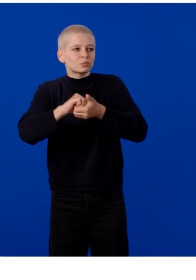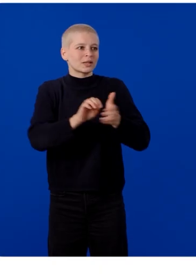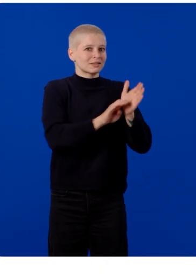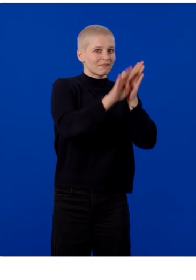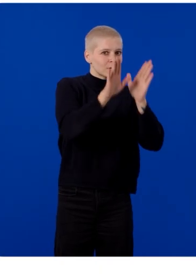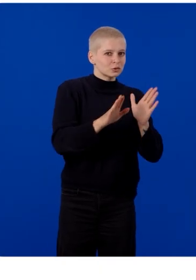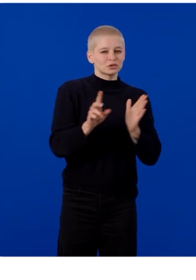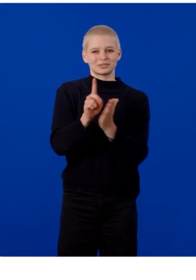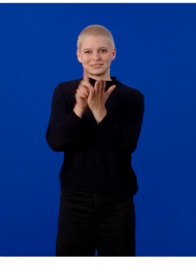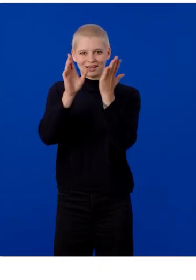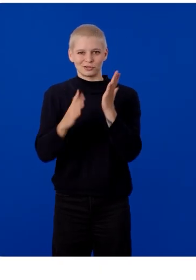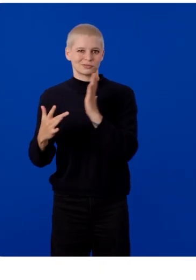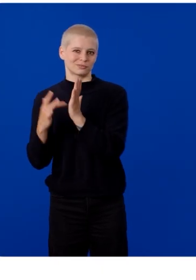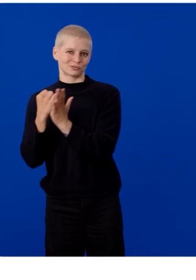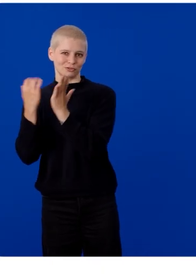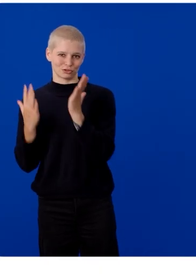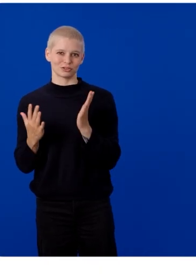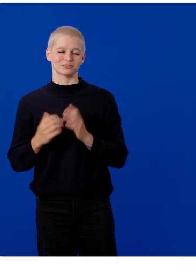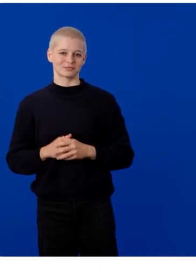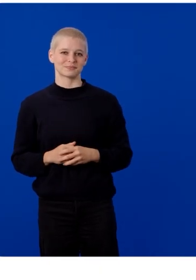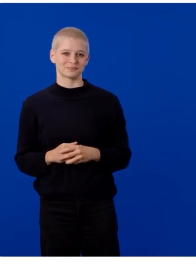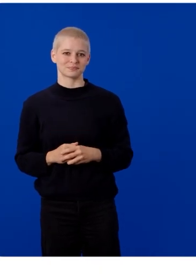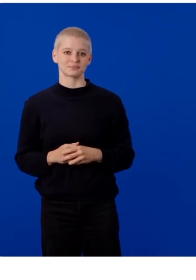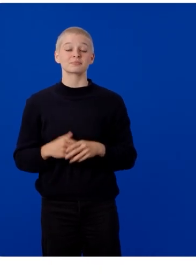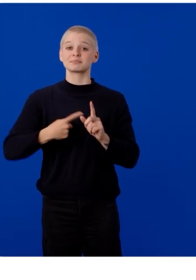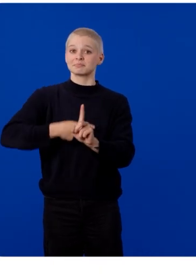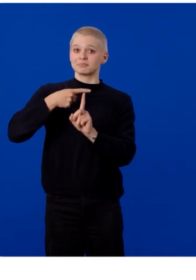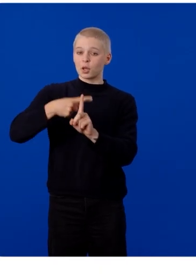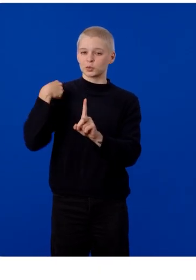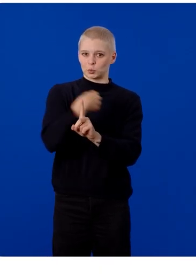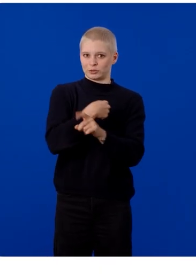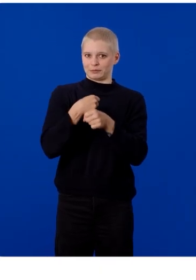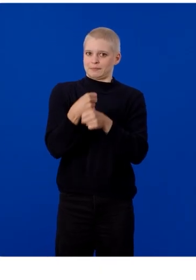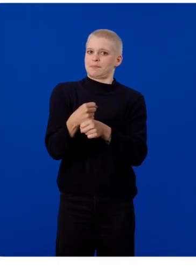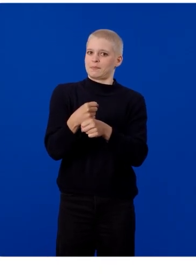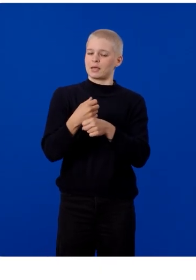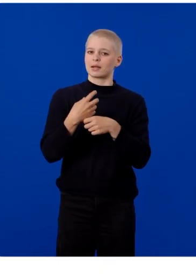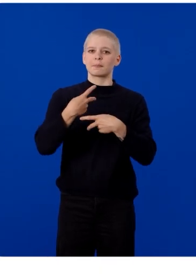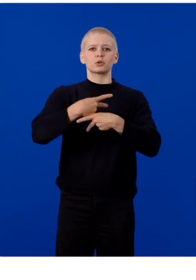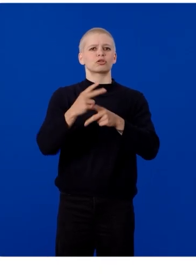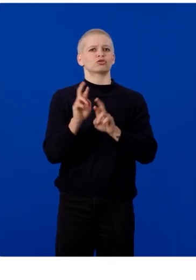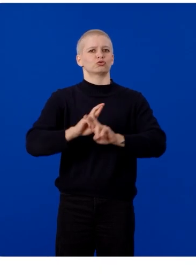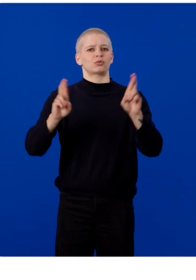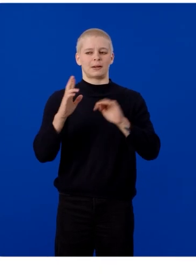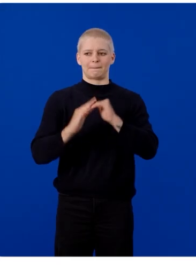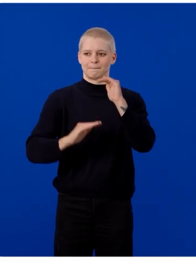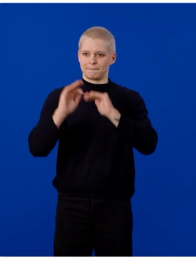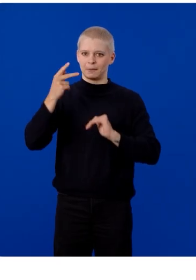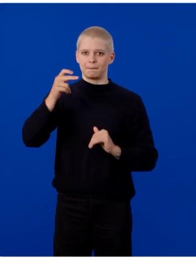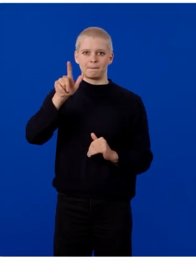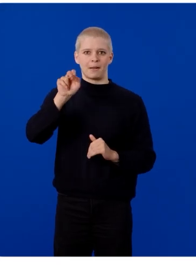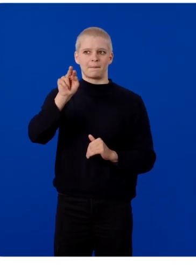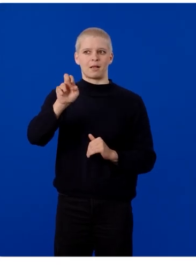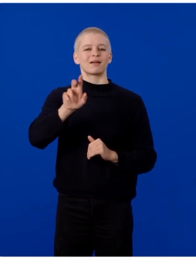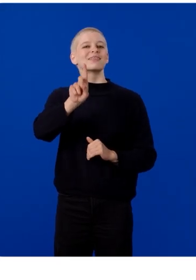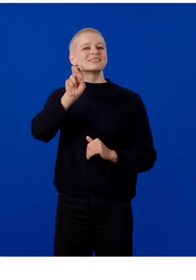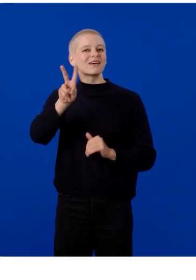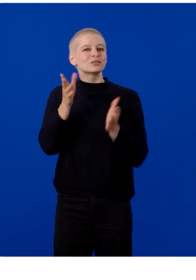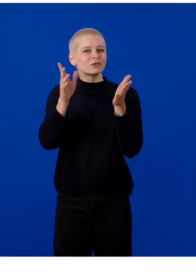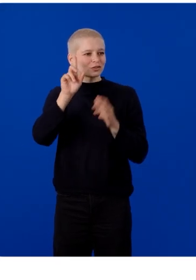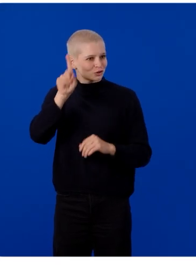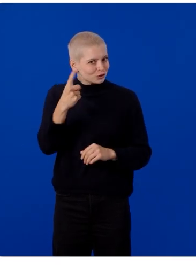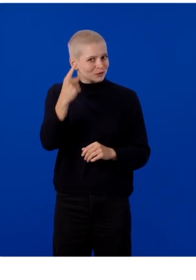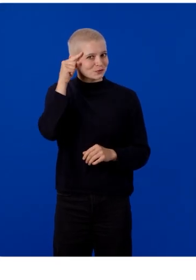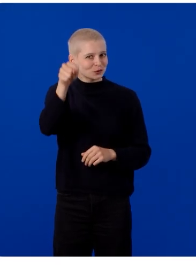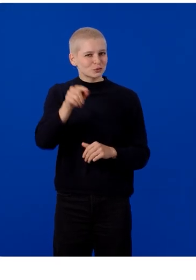designers, and tech artists. Plus, we've configured a production-ready build pipeline and dev server just for you. Jump